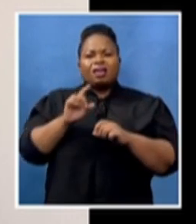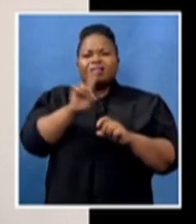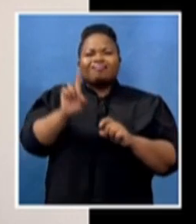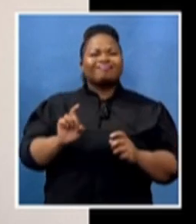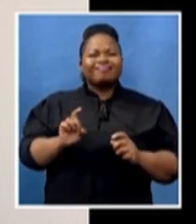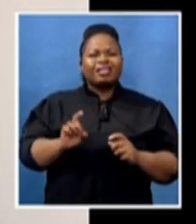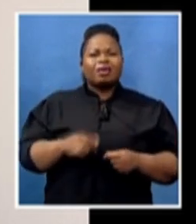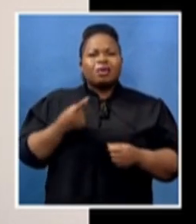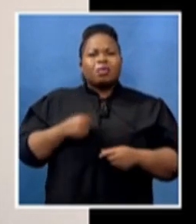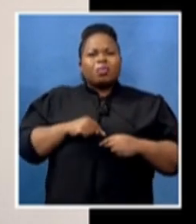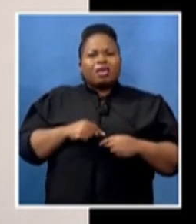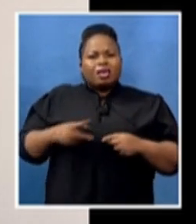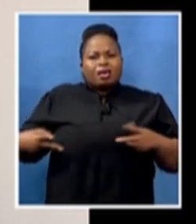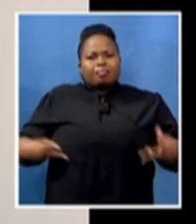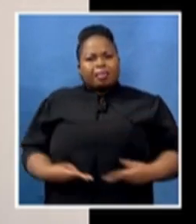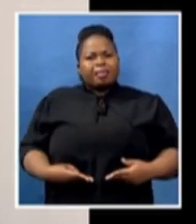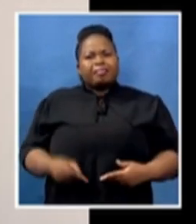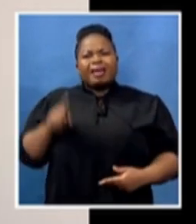wombs?